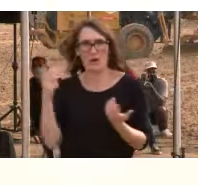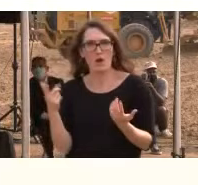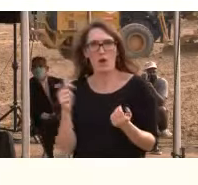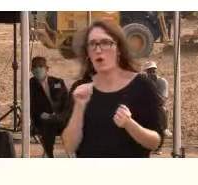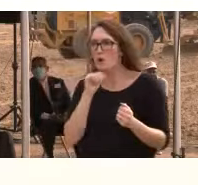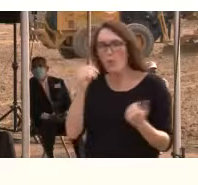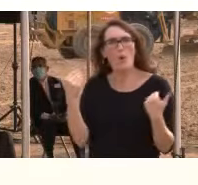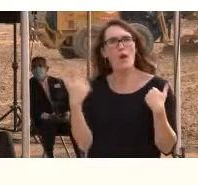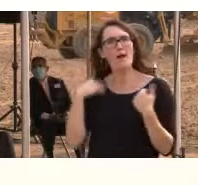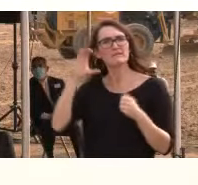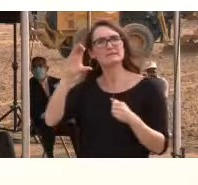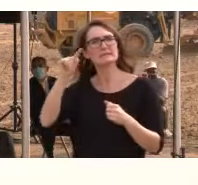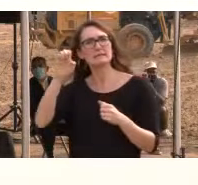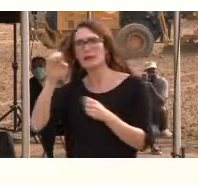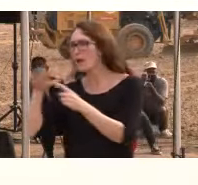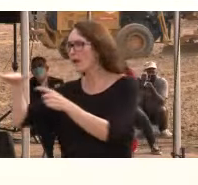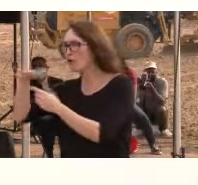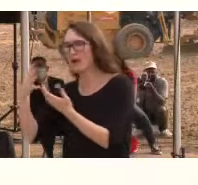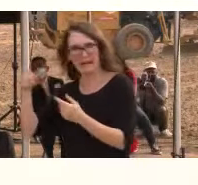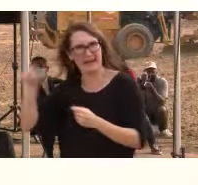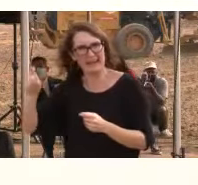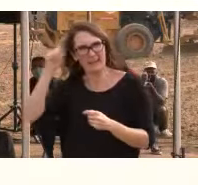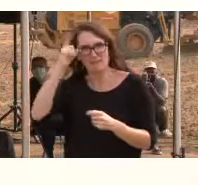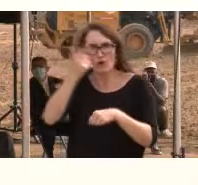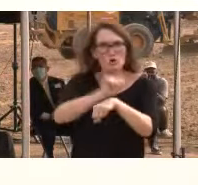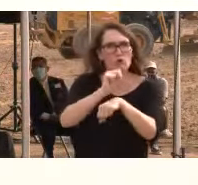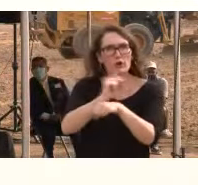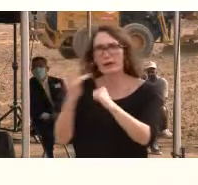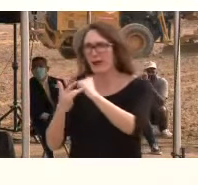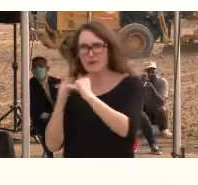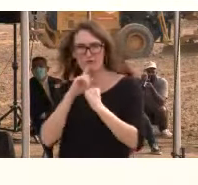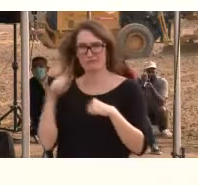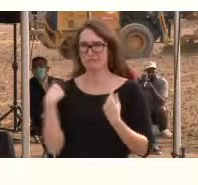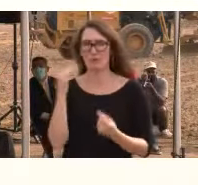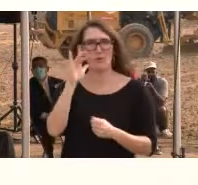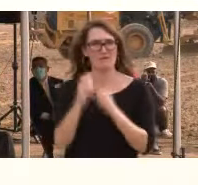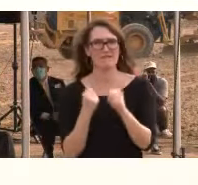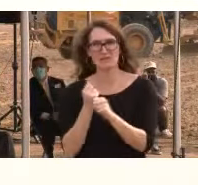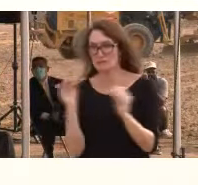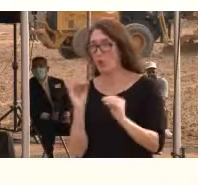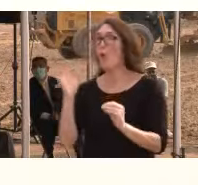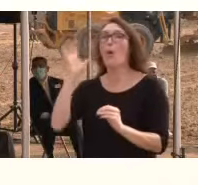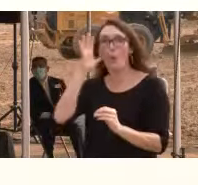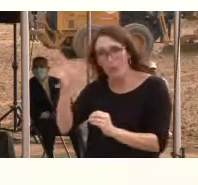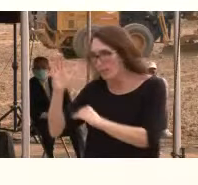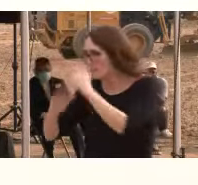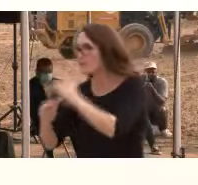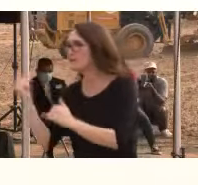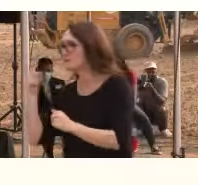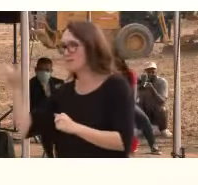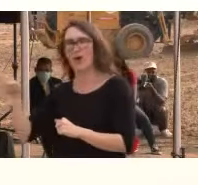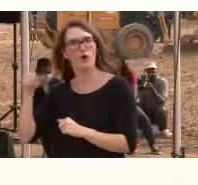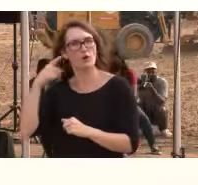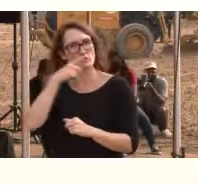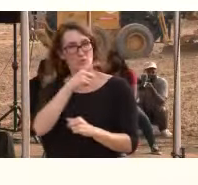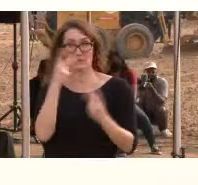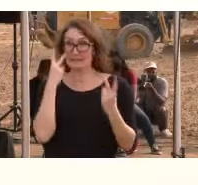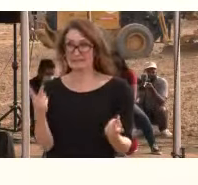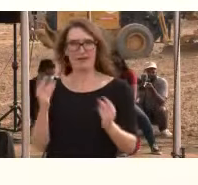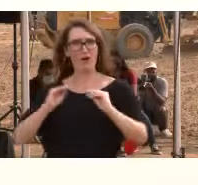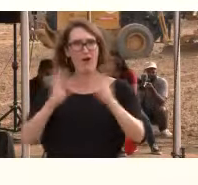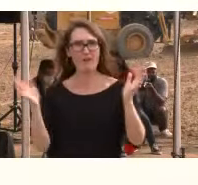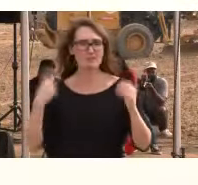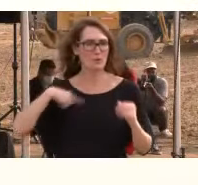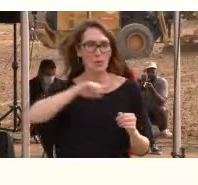for career and technical education, and they need it. It's been a gap for 25 years. We're going to repair that gap as well. As you can see,